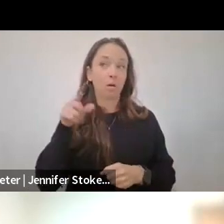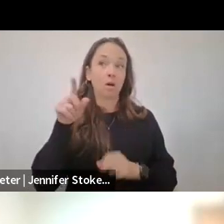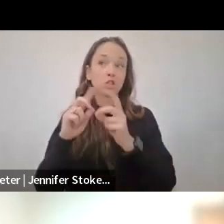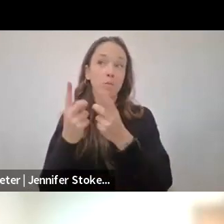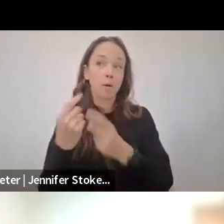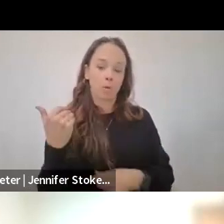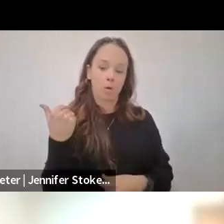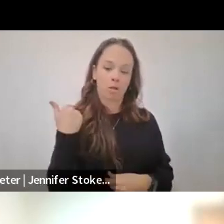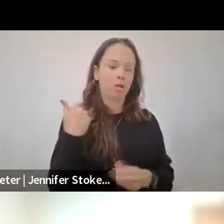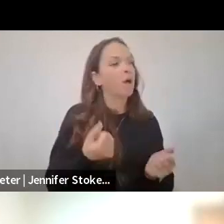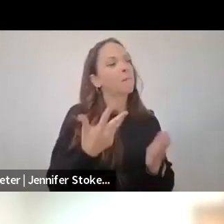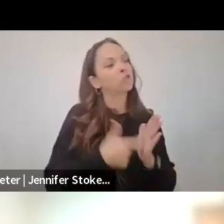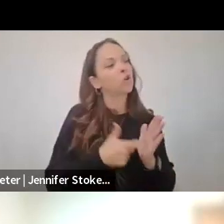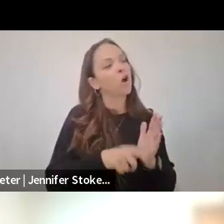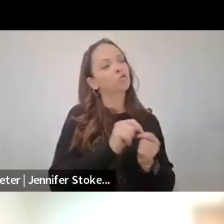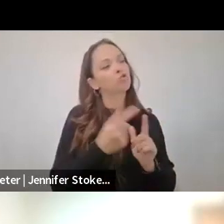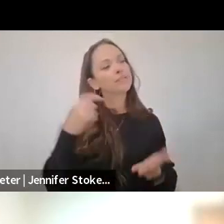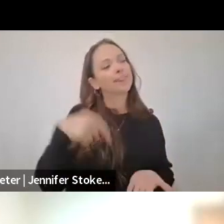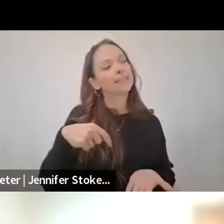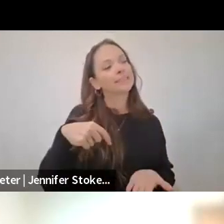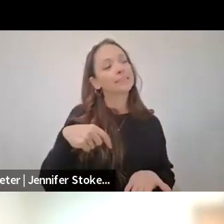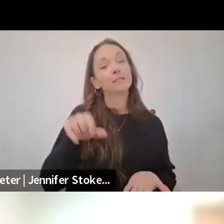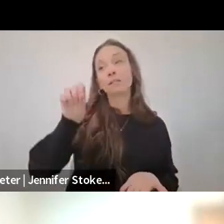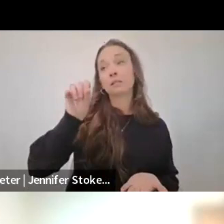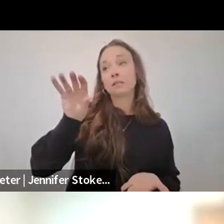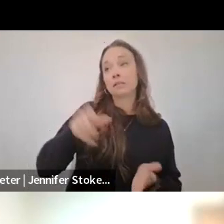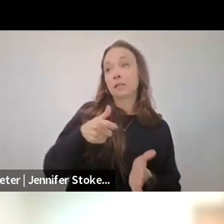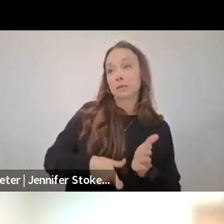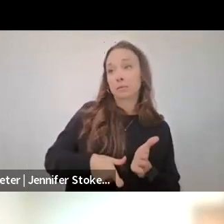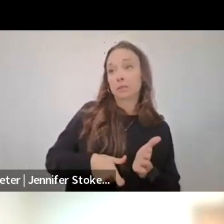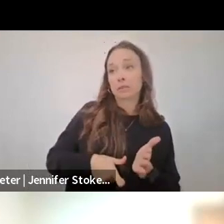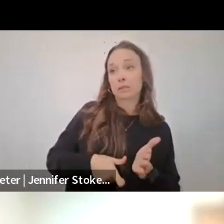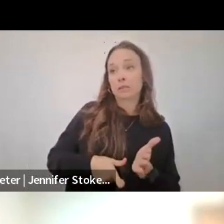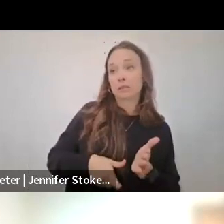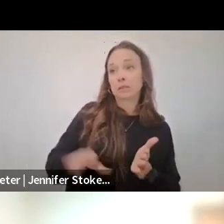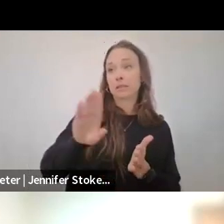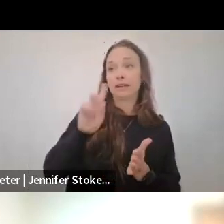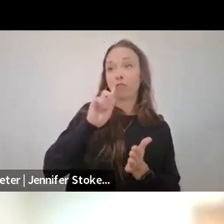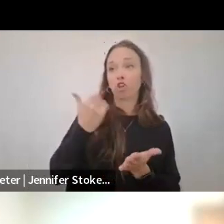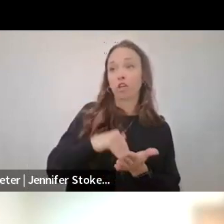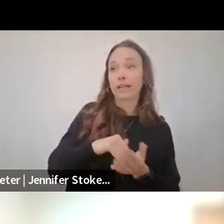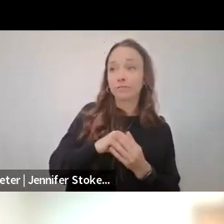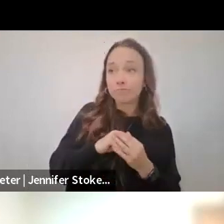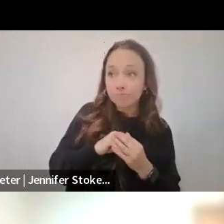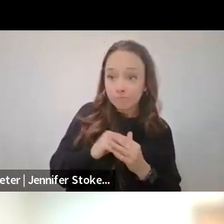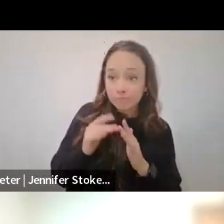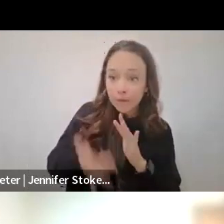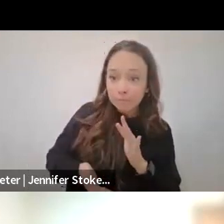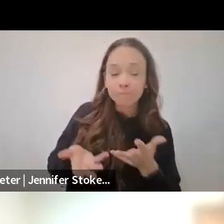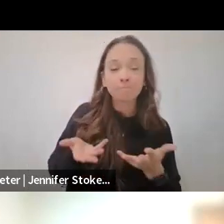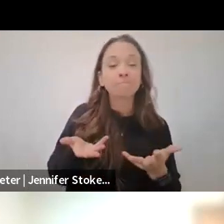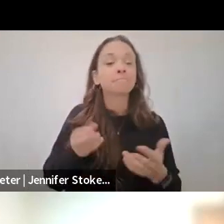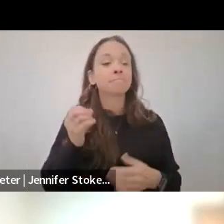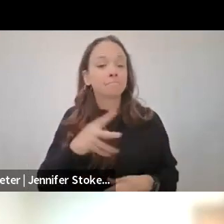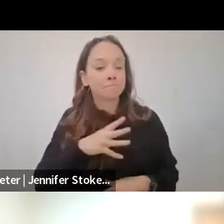to translate? And we would give an estimate, and then they would never call us back. And so we